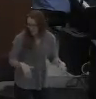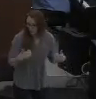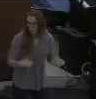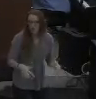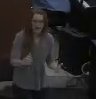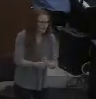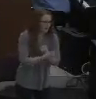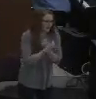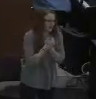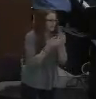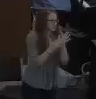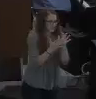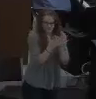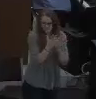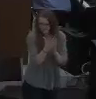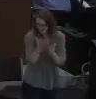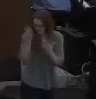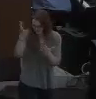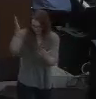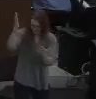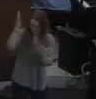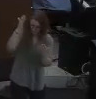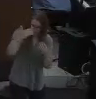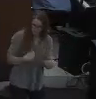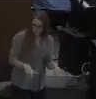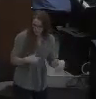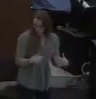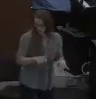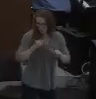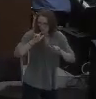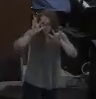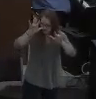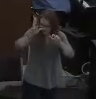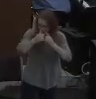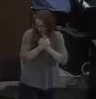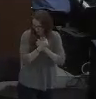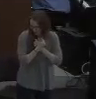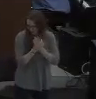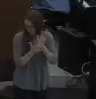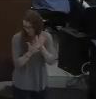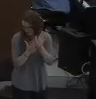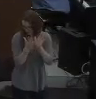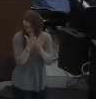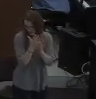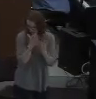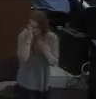Oh, how I love Jesus. Oh, how I love